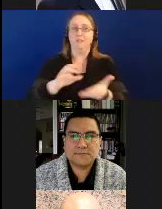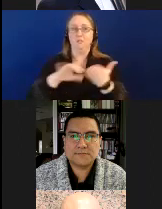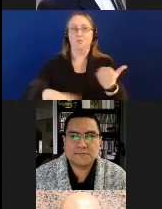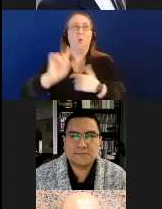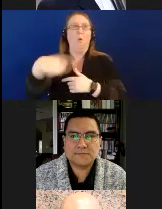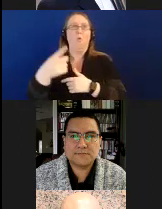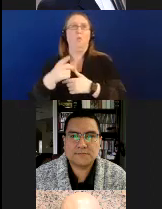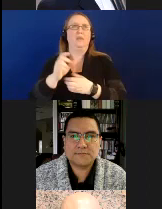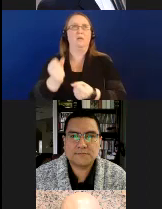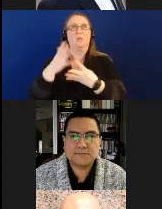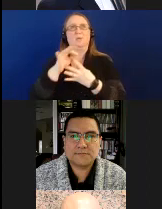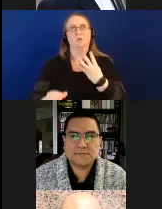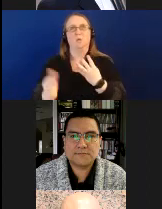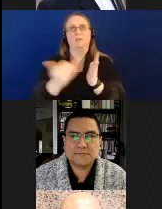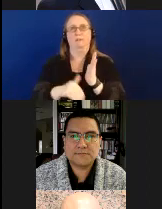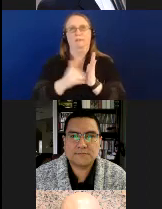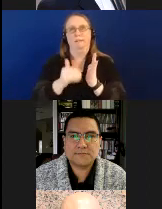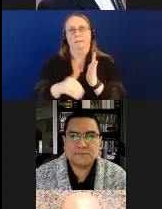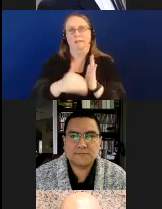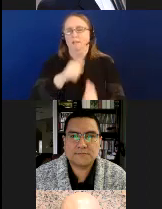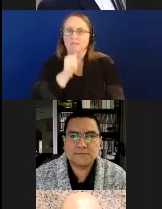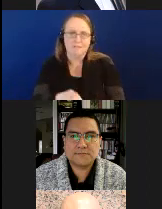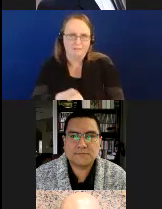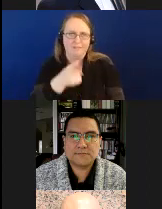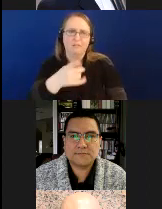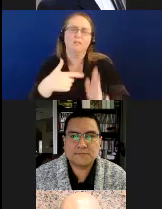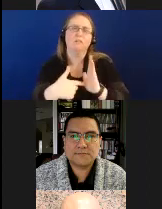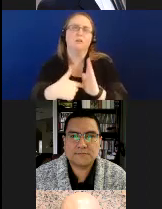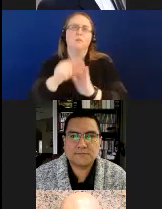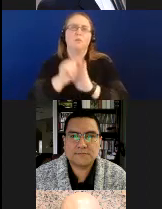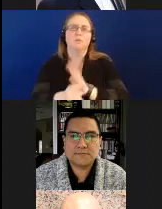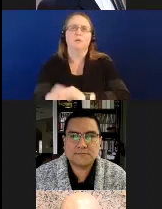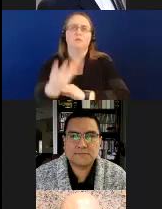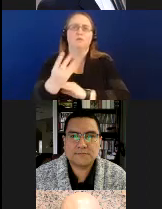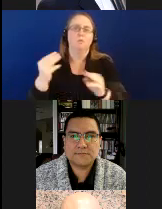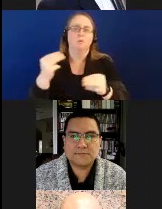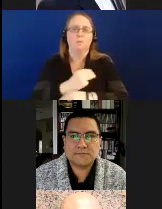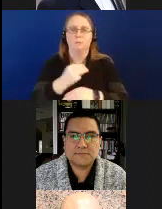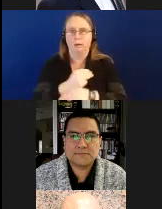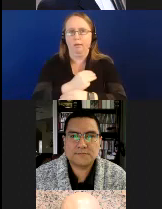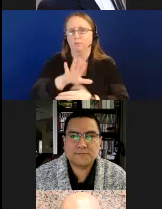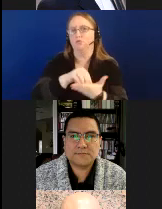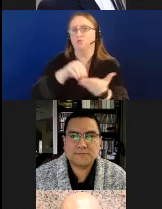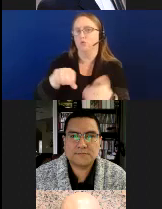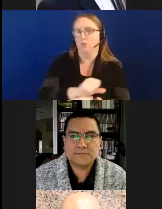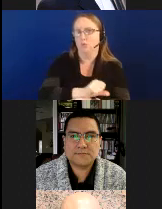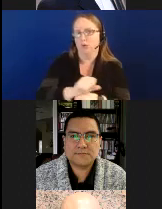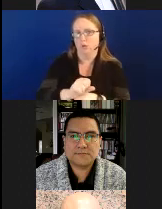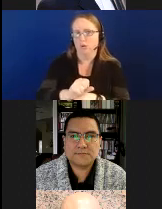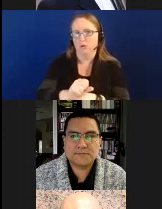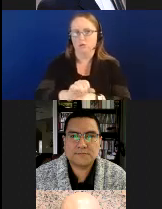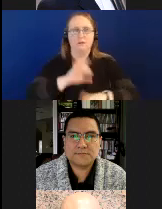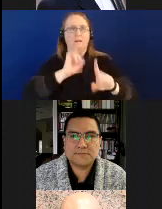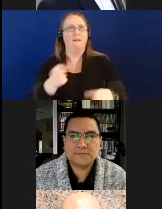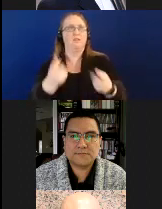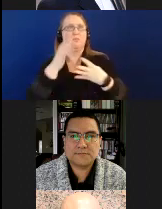multiple choice questions over and over again, right? This is an example of a grade 4 math student work. They're not just answering a multiple